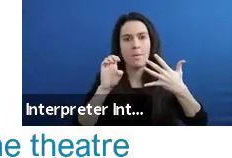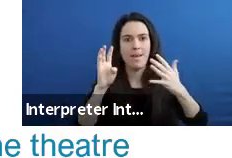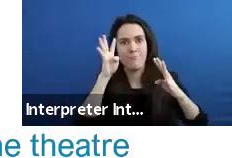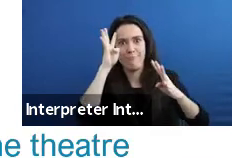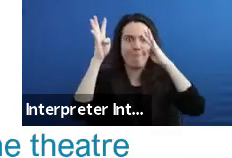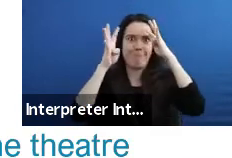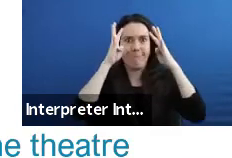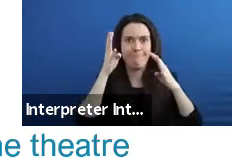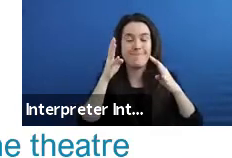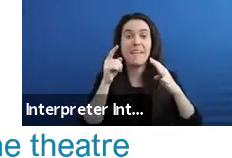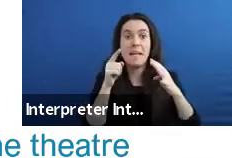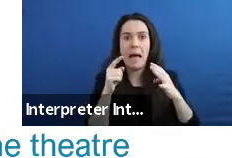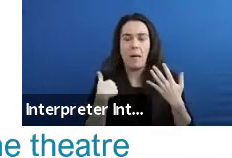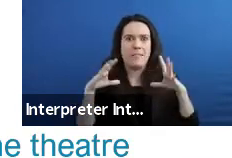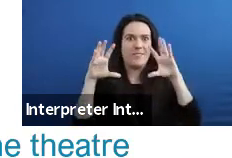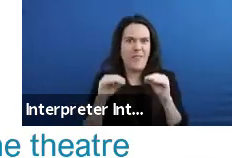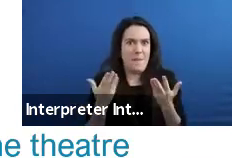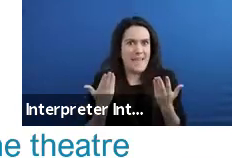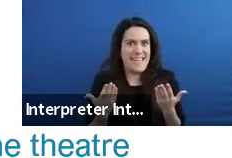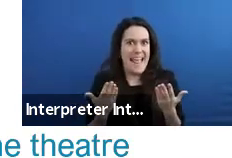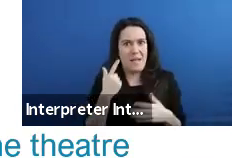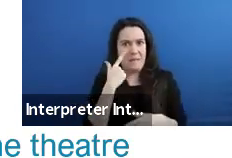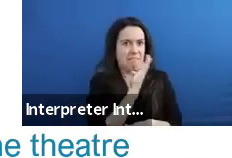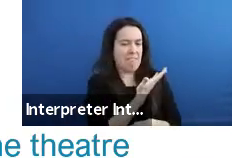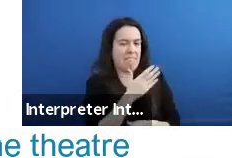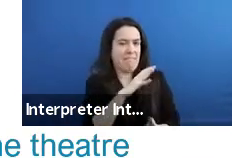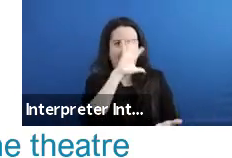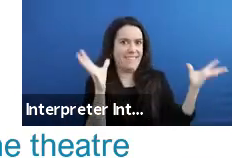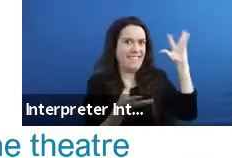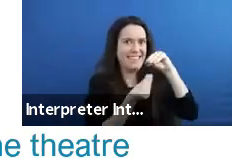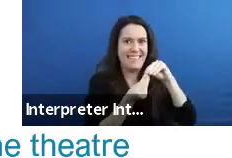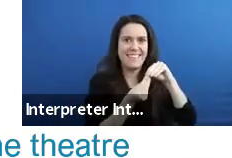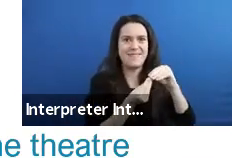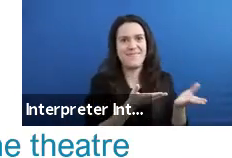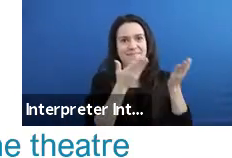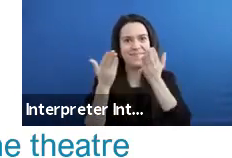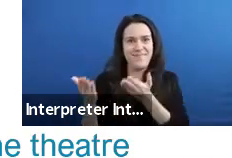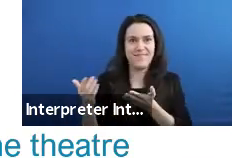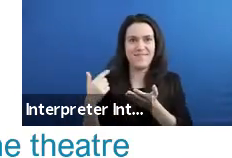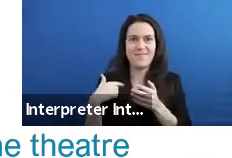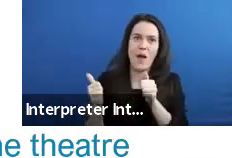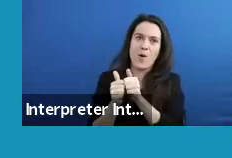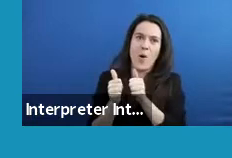let Rasa present the outline of the research program.